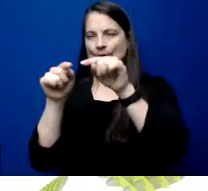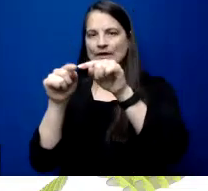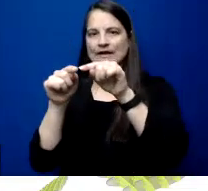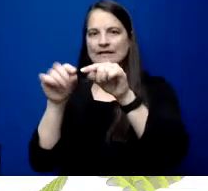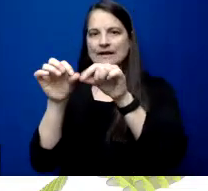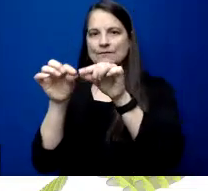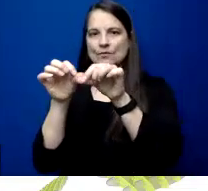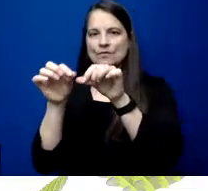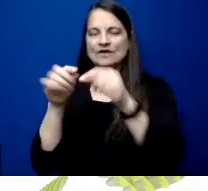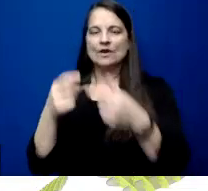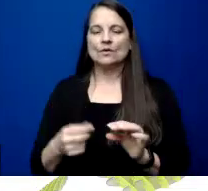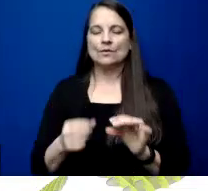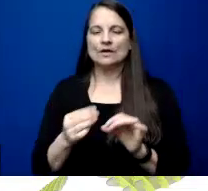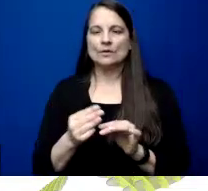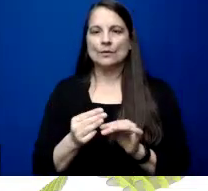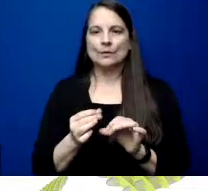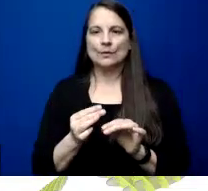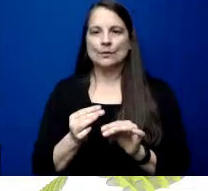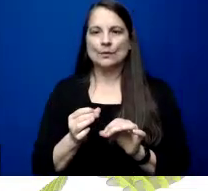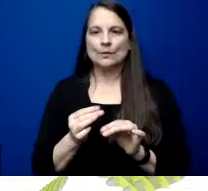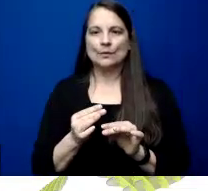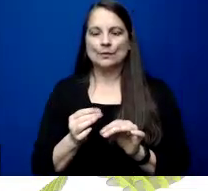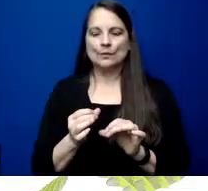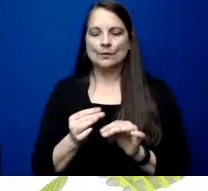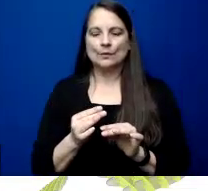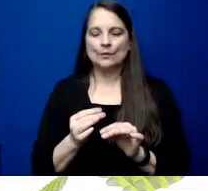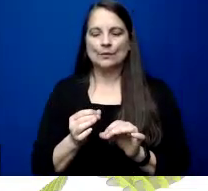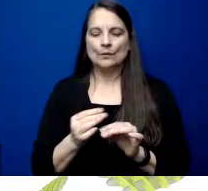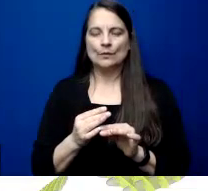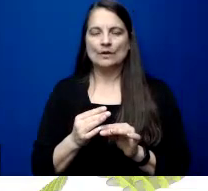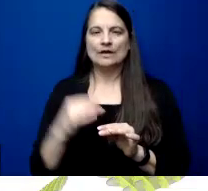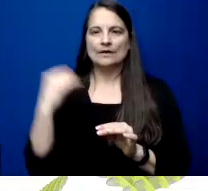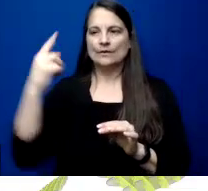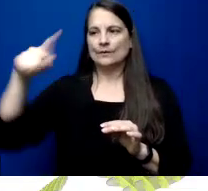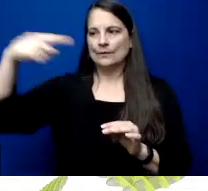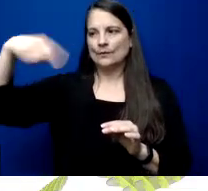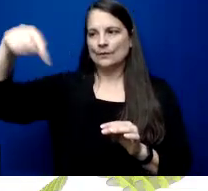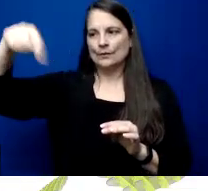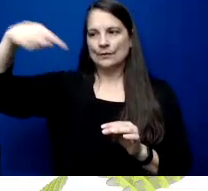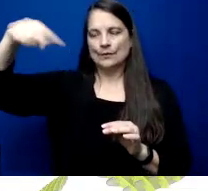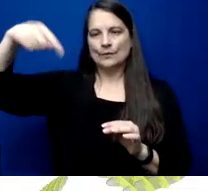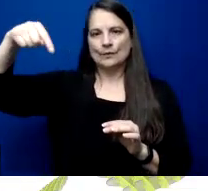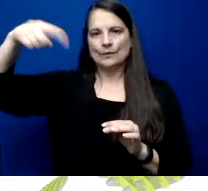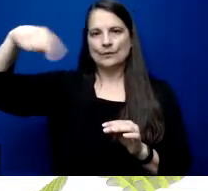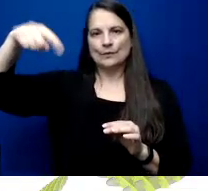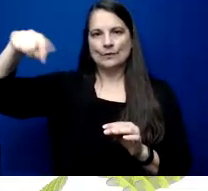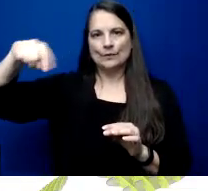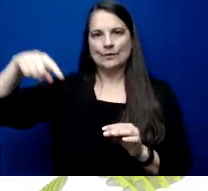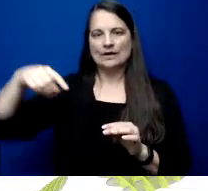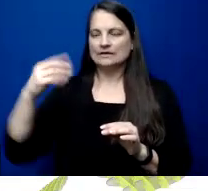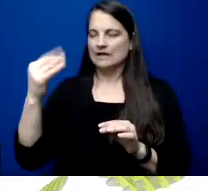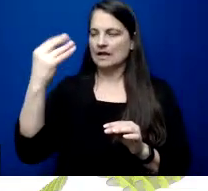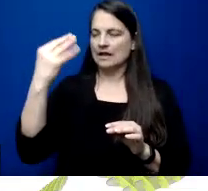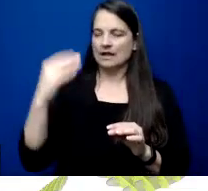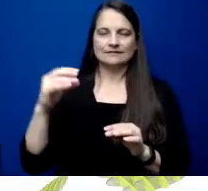underneath. And when you spin the stick between your fingers, it spins and rotates in the light. So it gives a lot